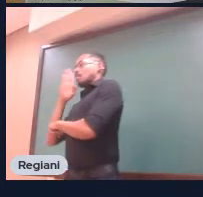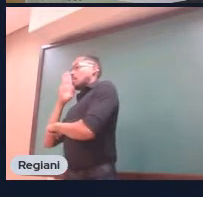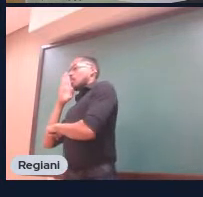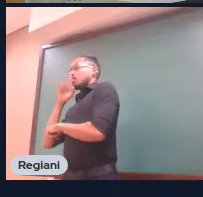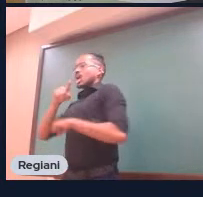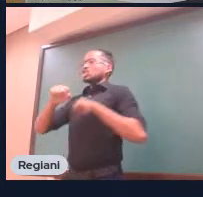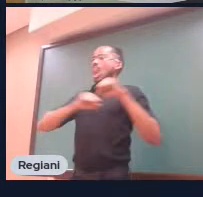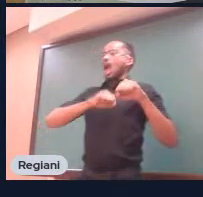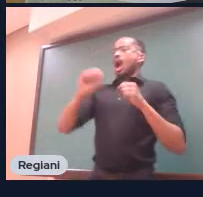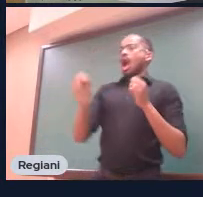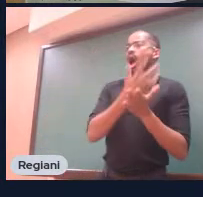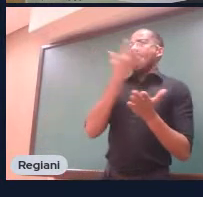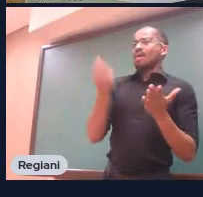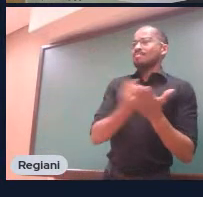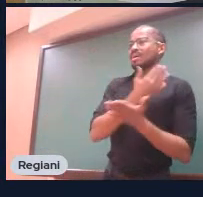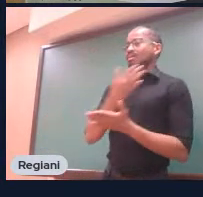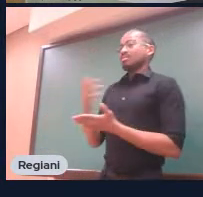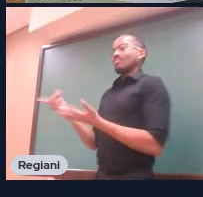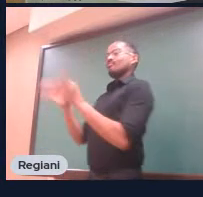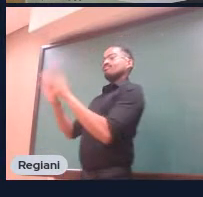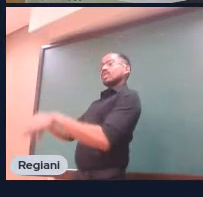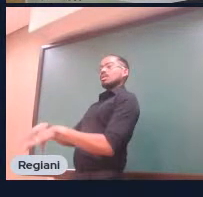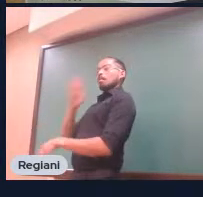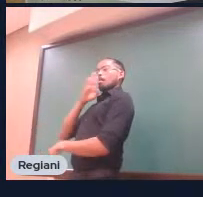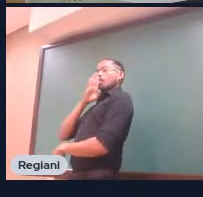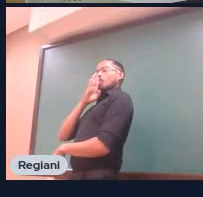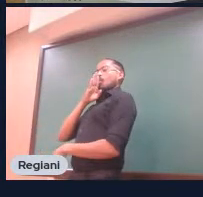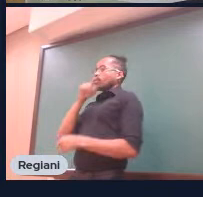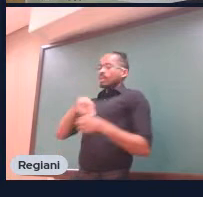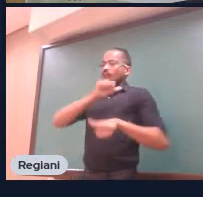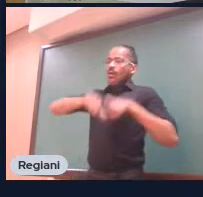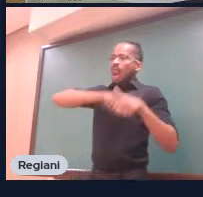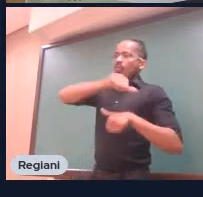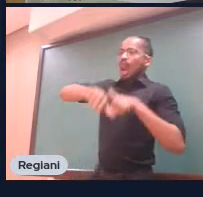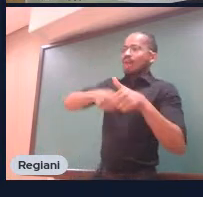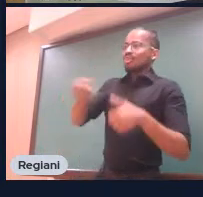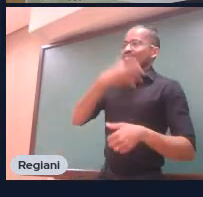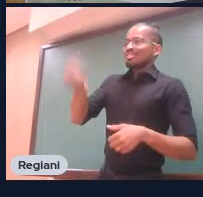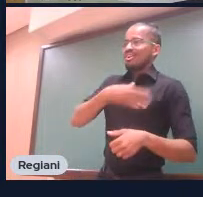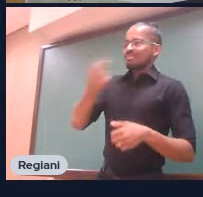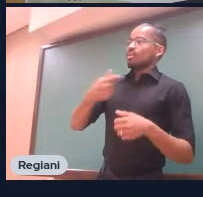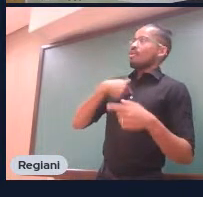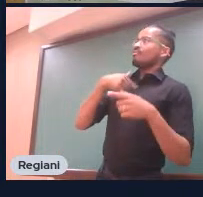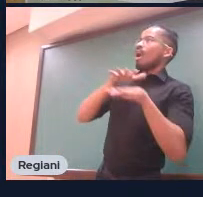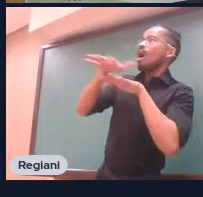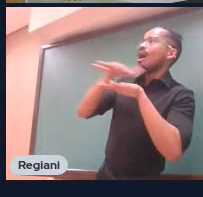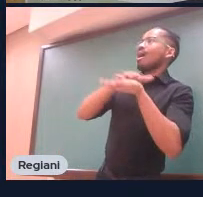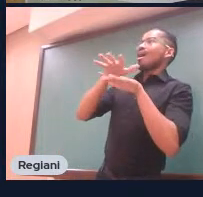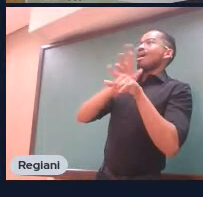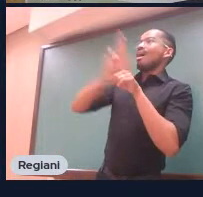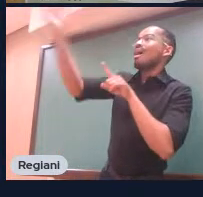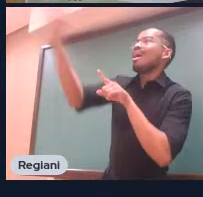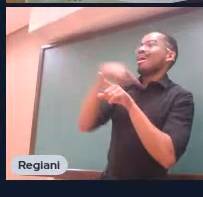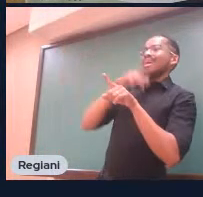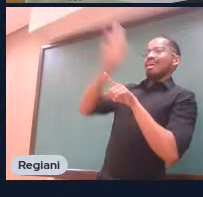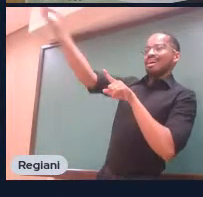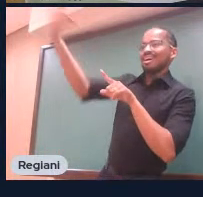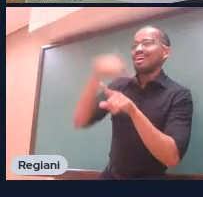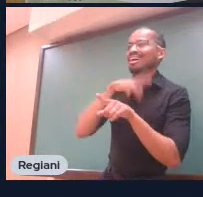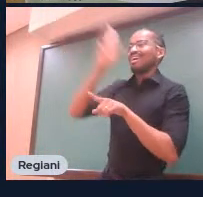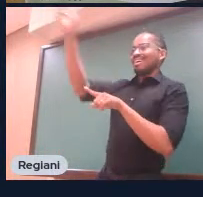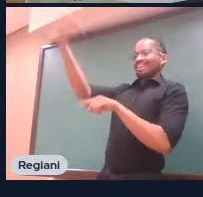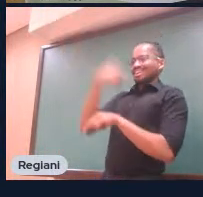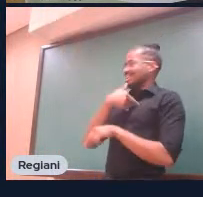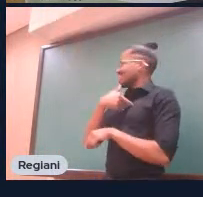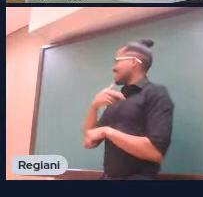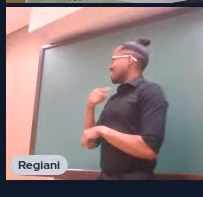You go from a finished product to an interactive service. One size fits all to a